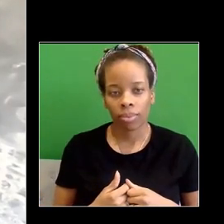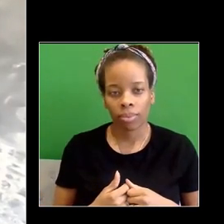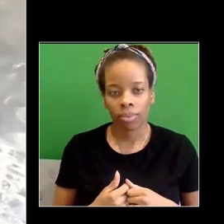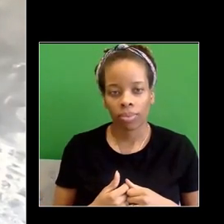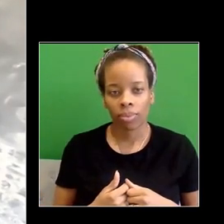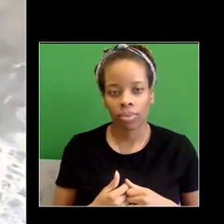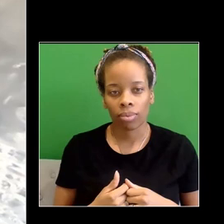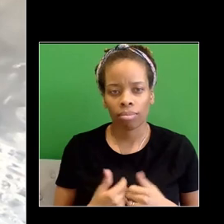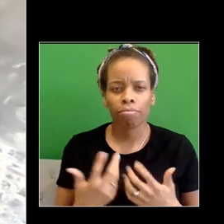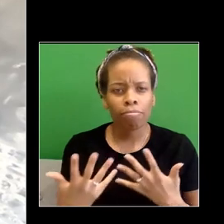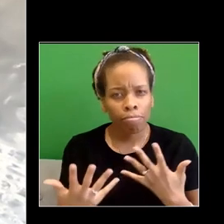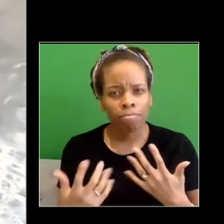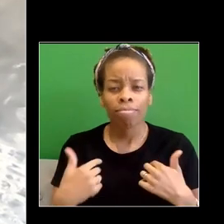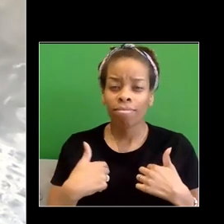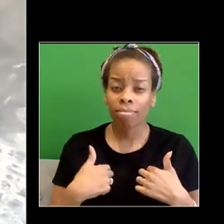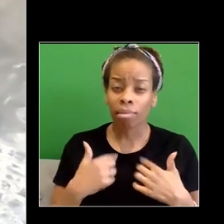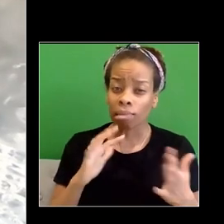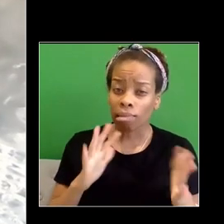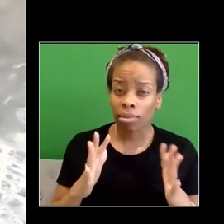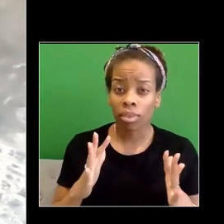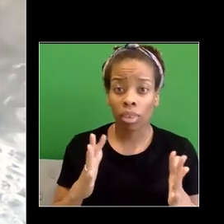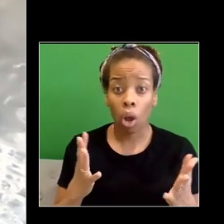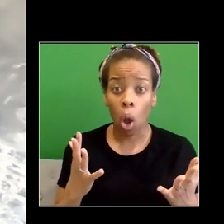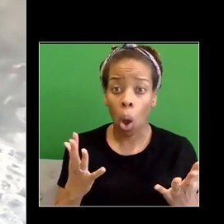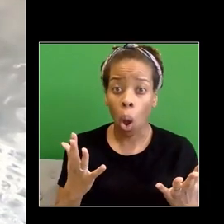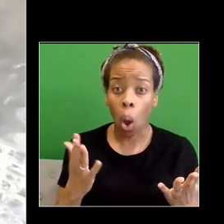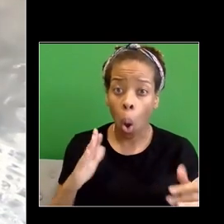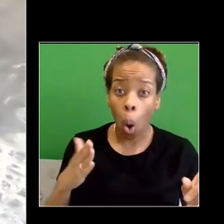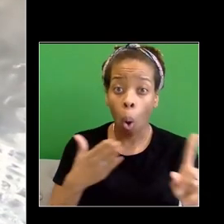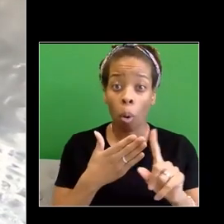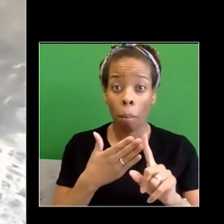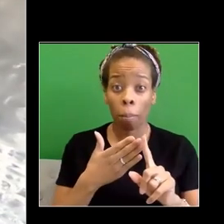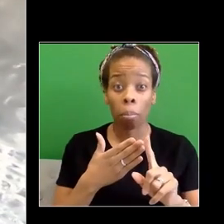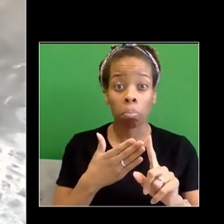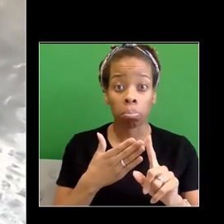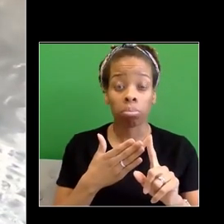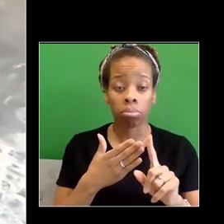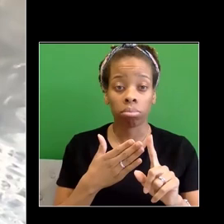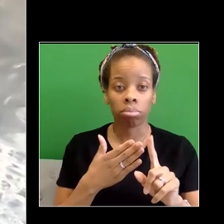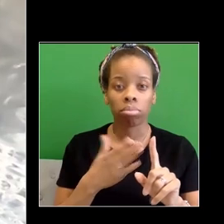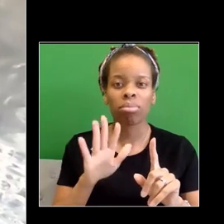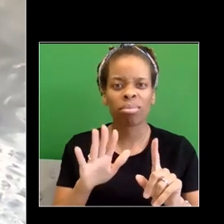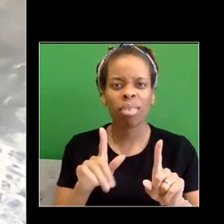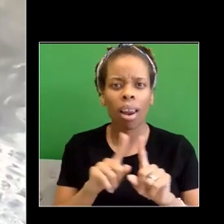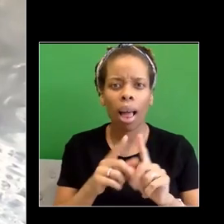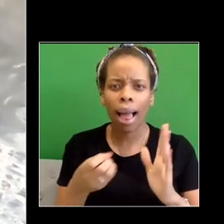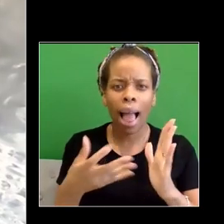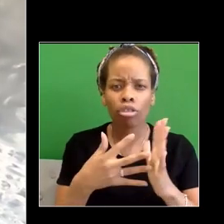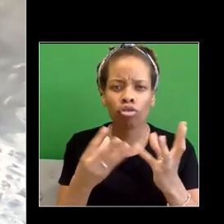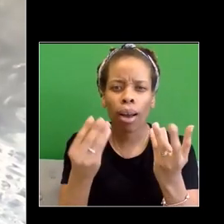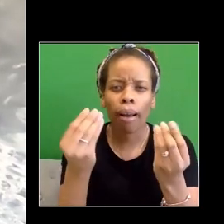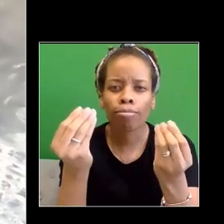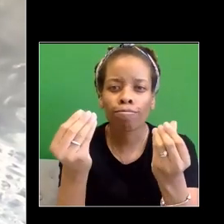I always hope that it adds something in the way of a, as I was saying, like the extra mark, but also